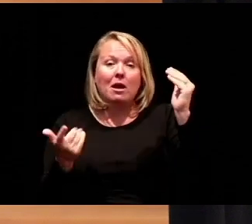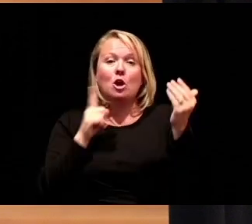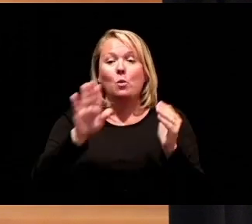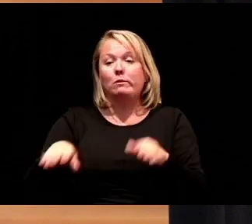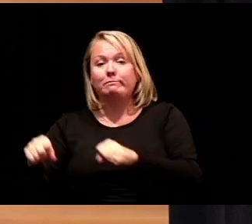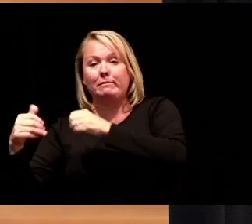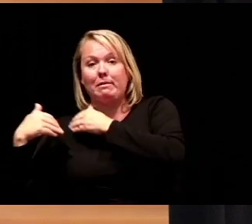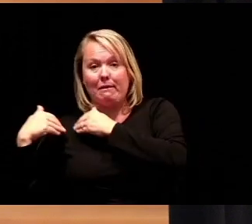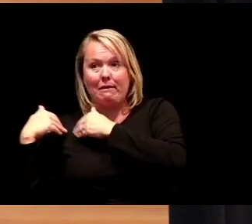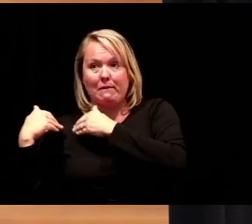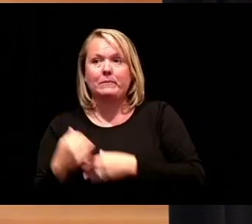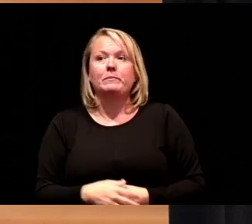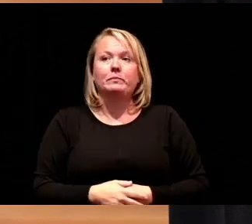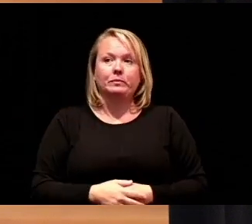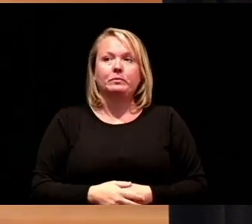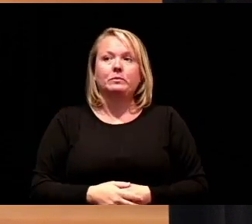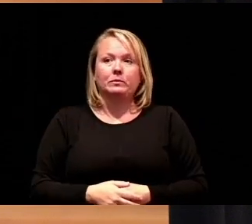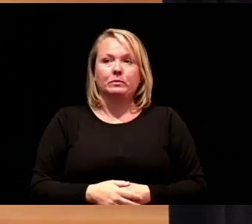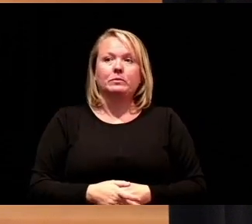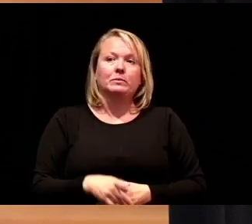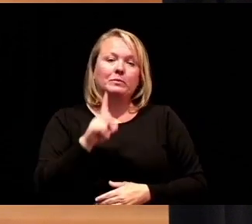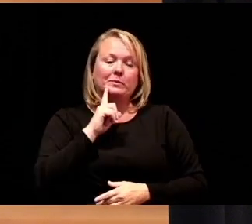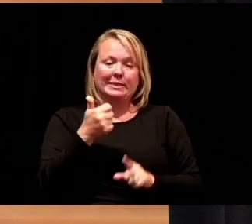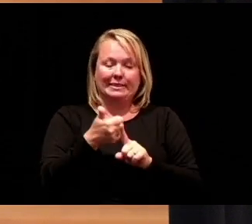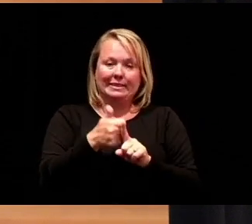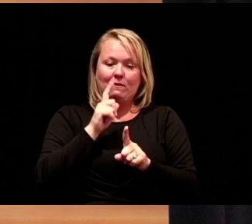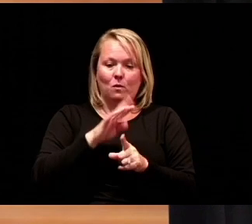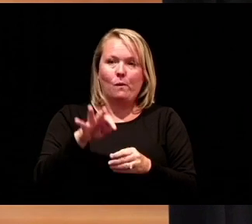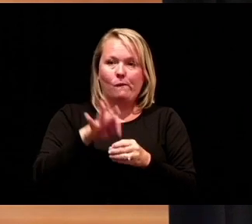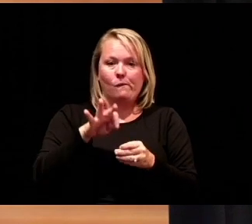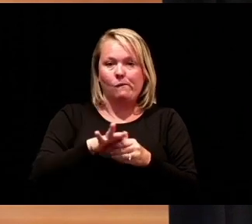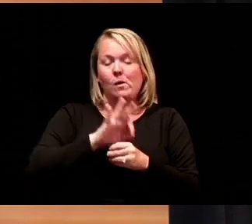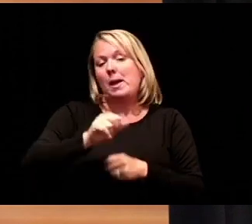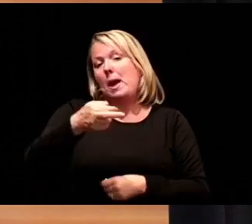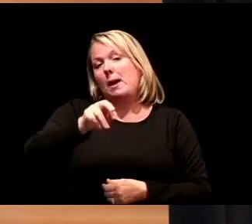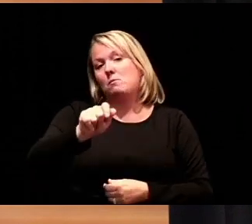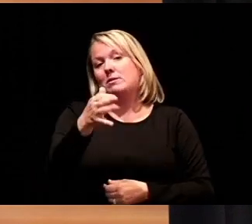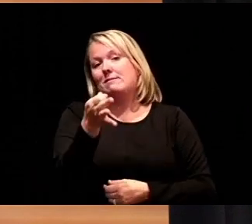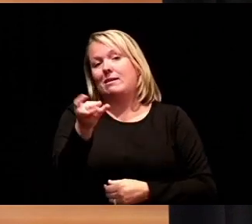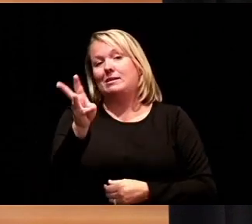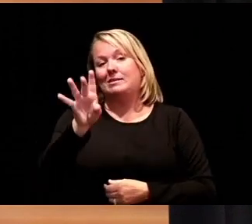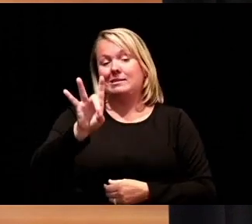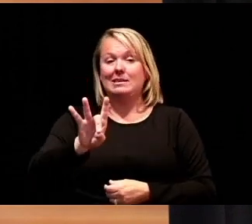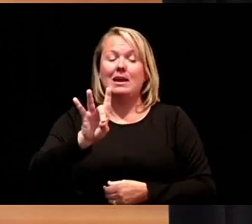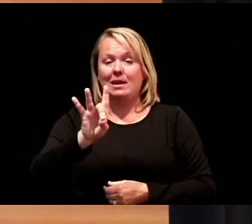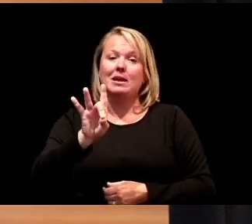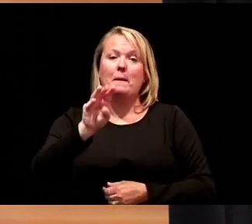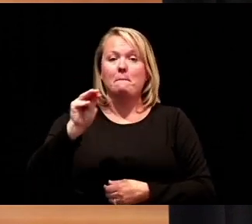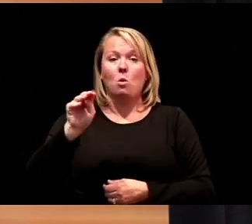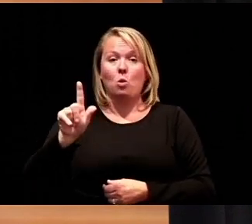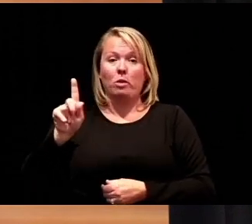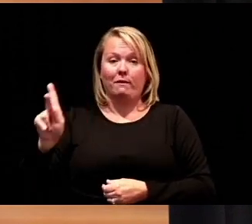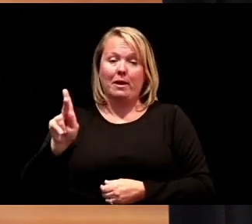community, southeastern Michigan, is number 3 in terms of nationwide in terms of segregation. We're number 1 in terms